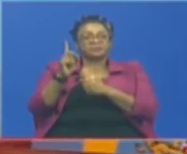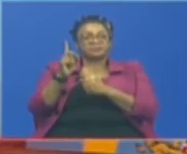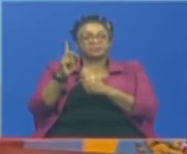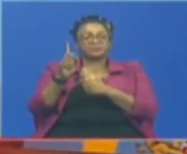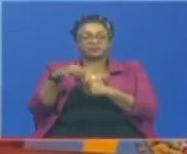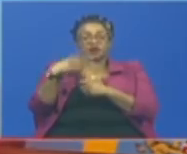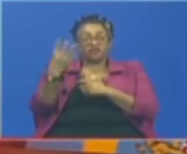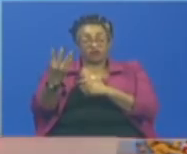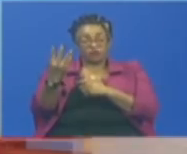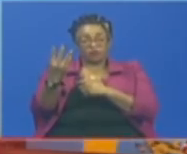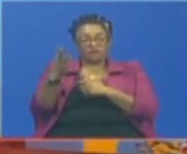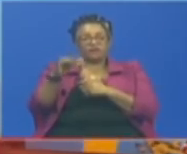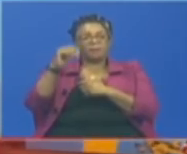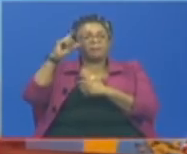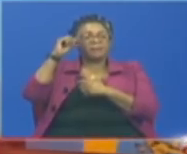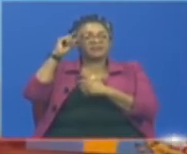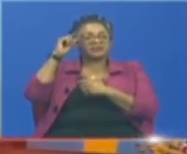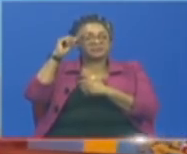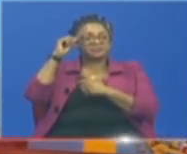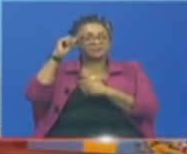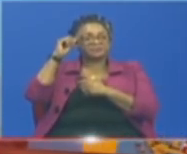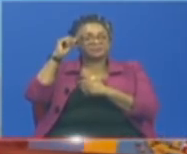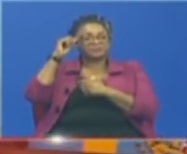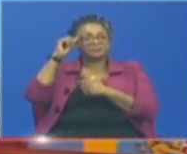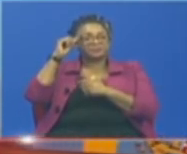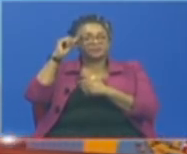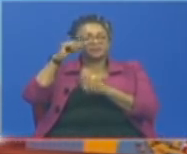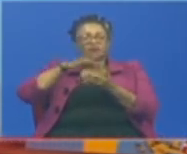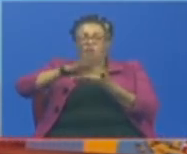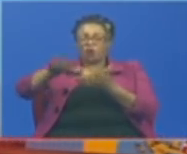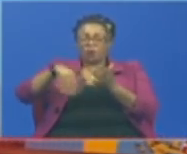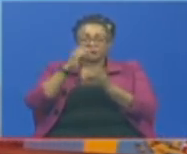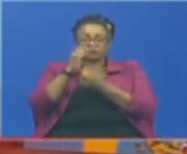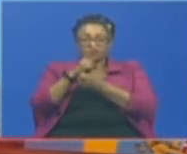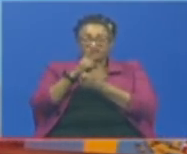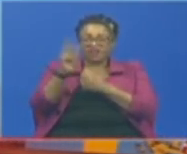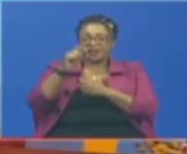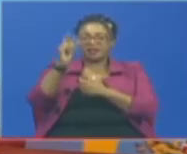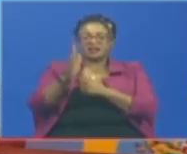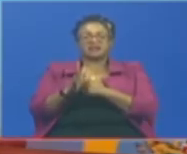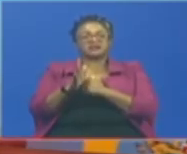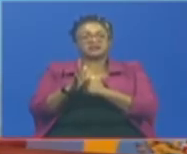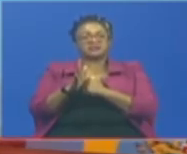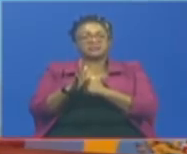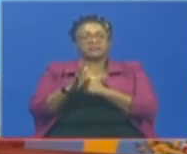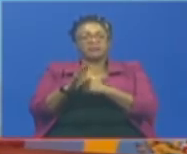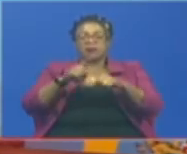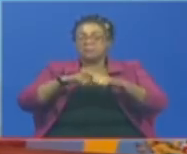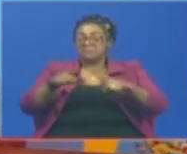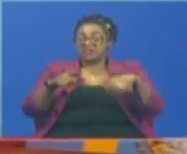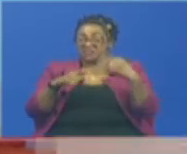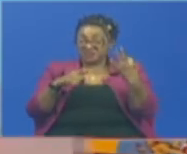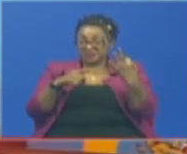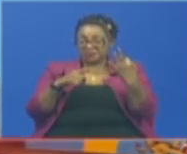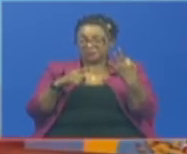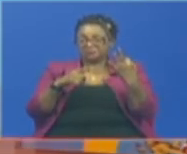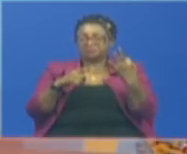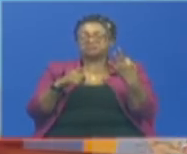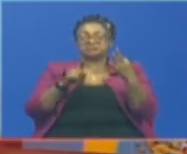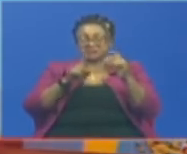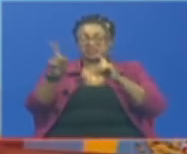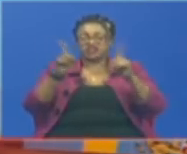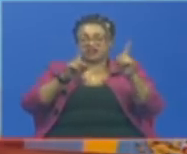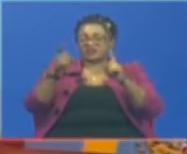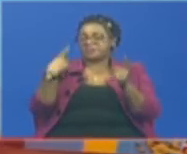4 from Mombasa. All the 12 are Kenyans, but 3 have a recent history of